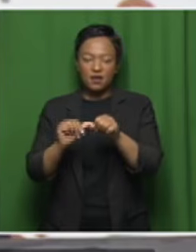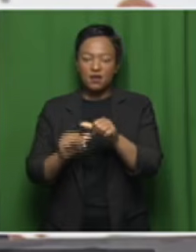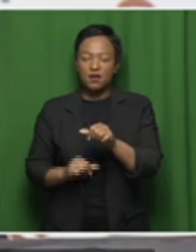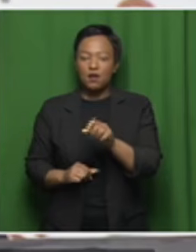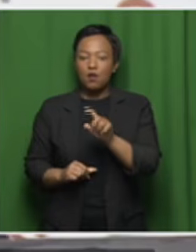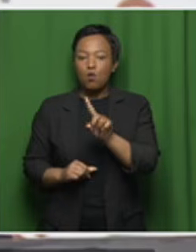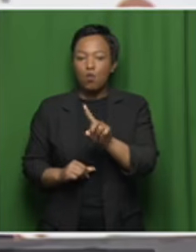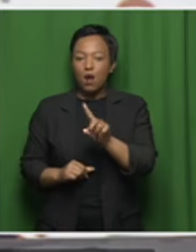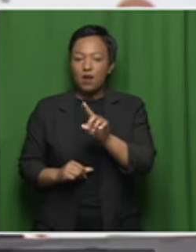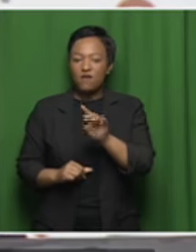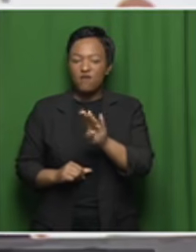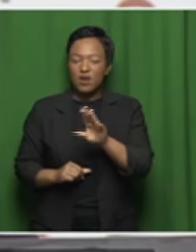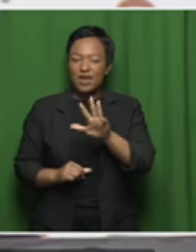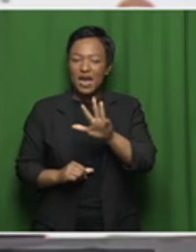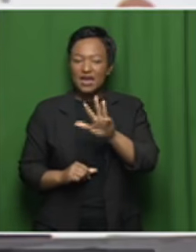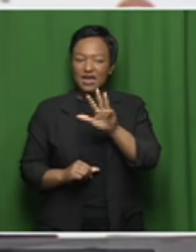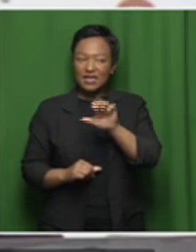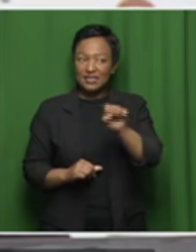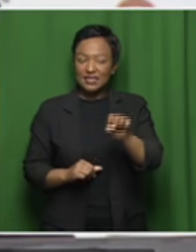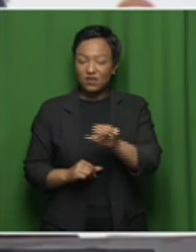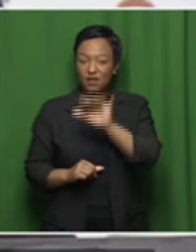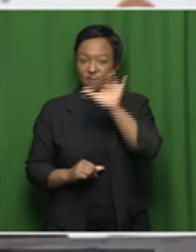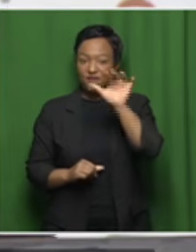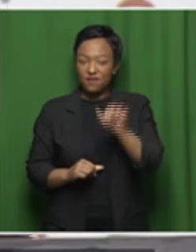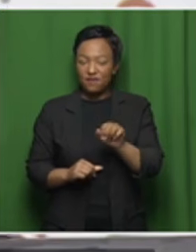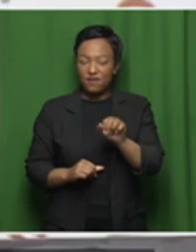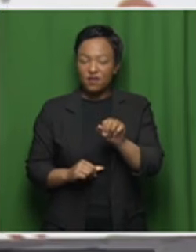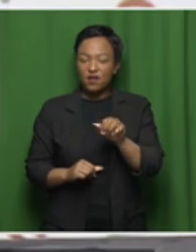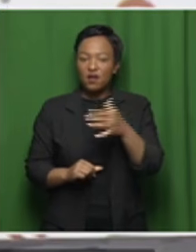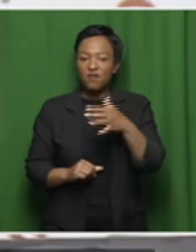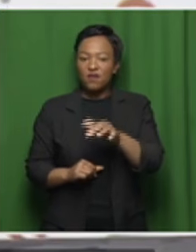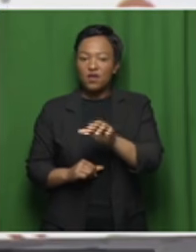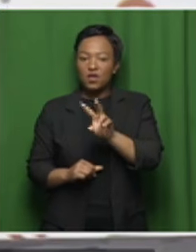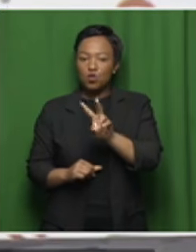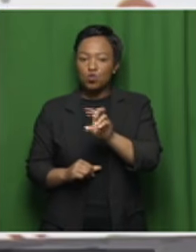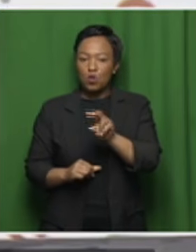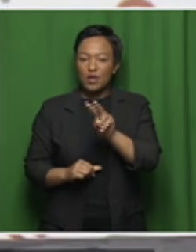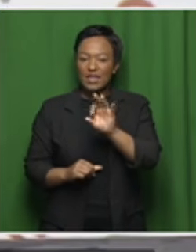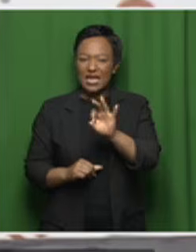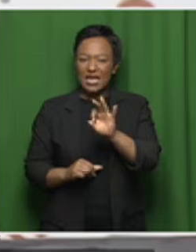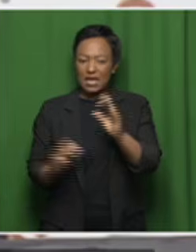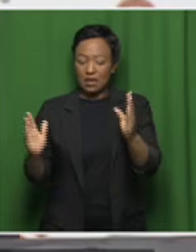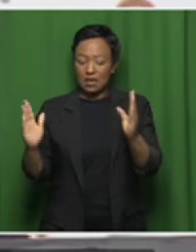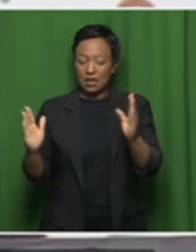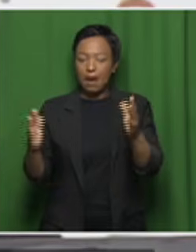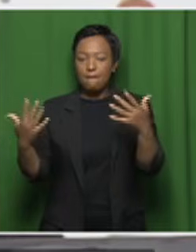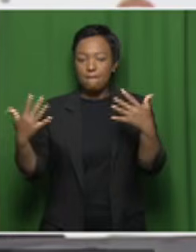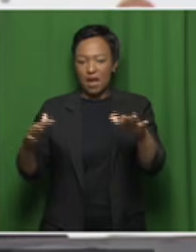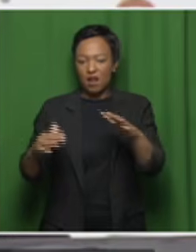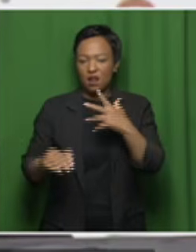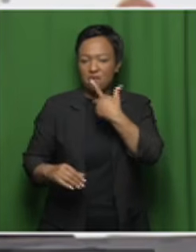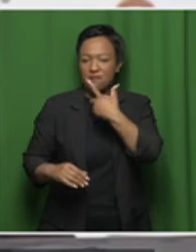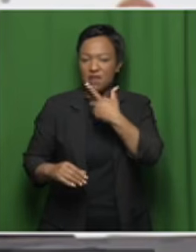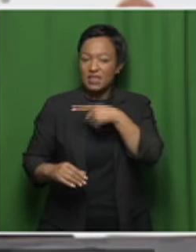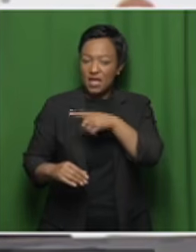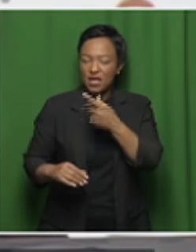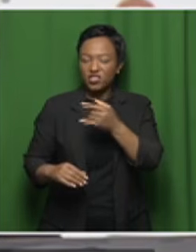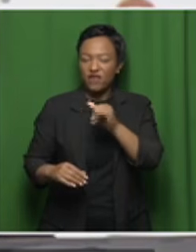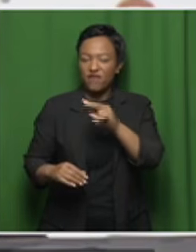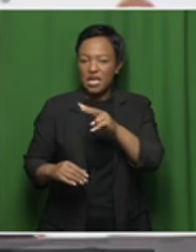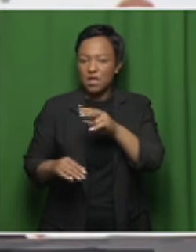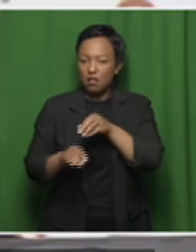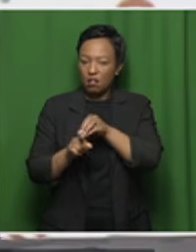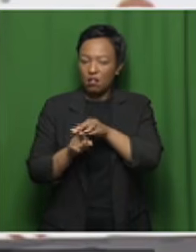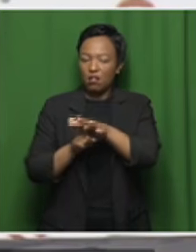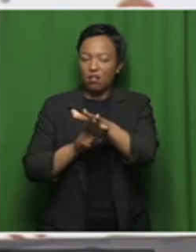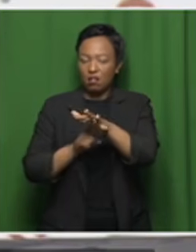149,000 South Africans acquired HIV/AIDS in 2023 alone, a number that is far